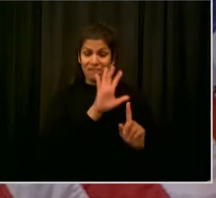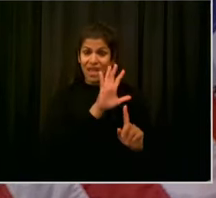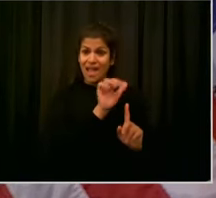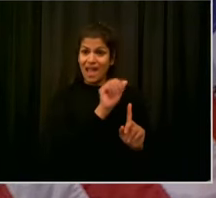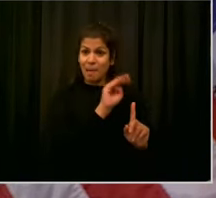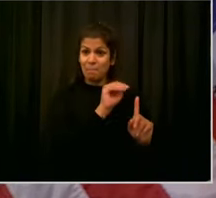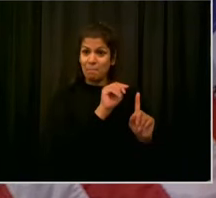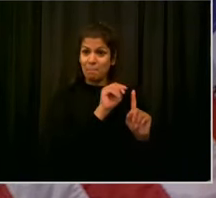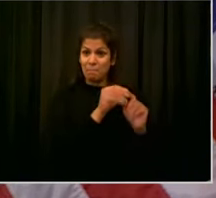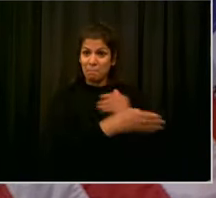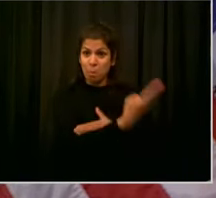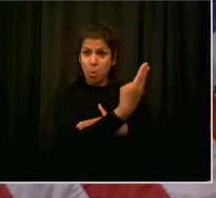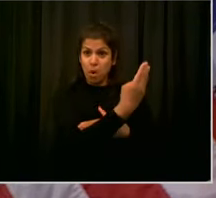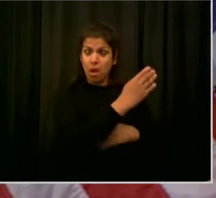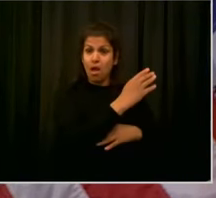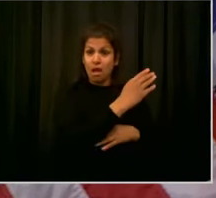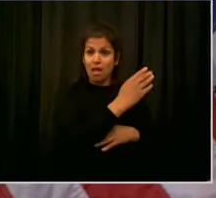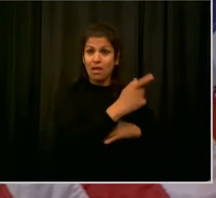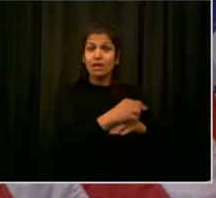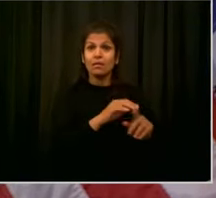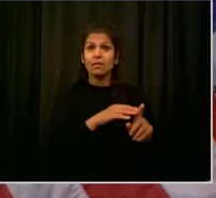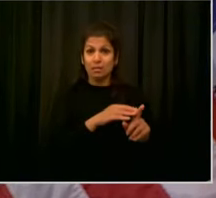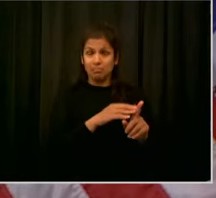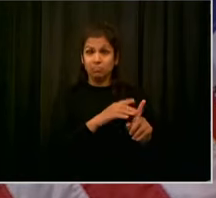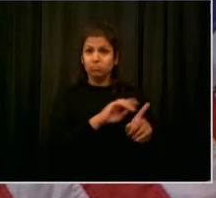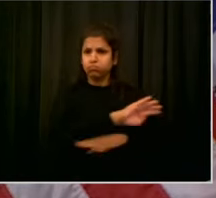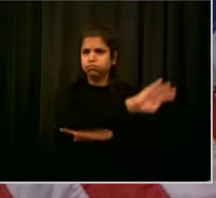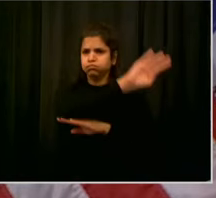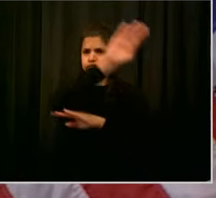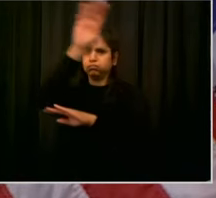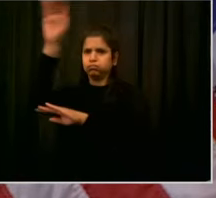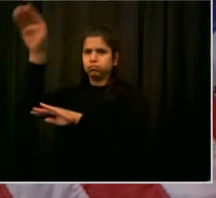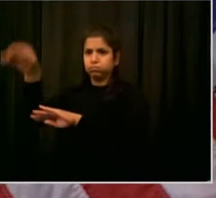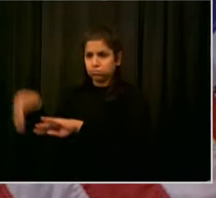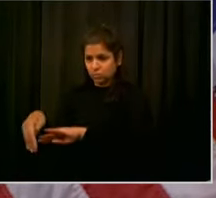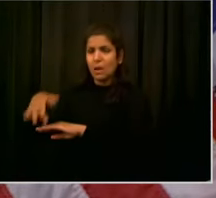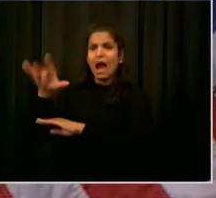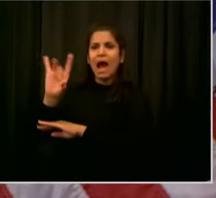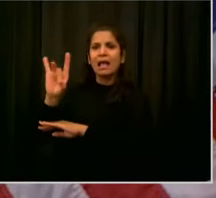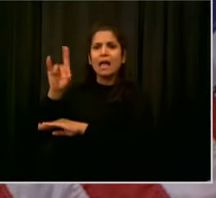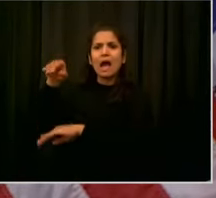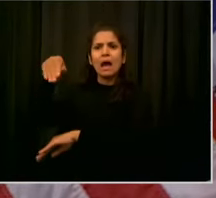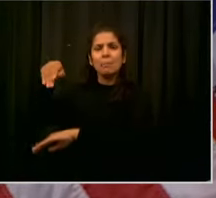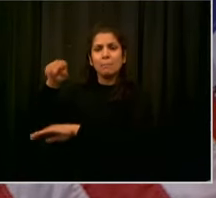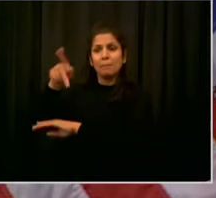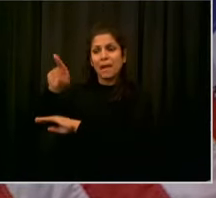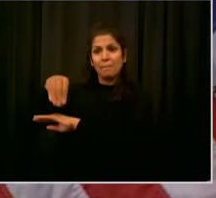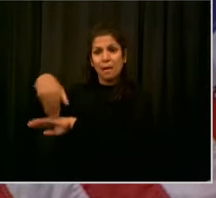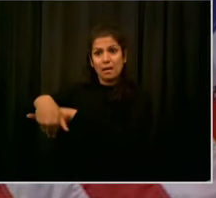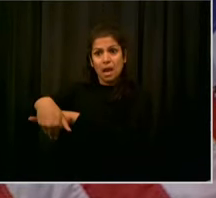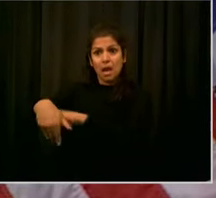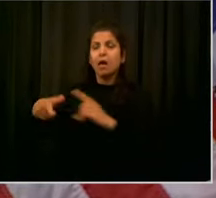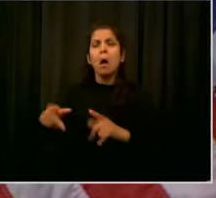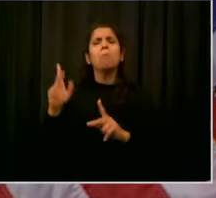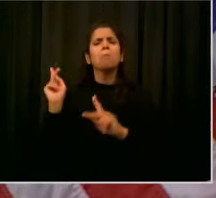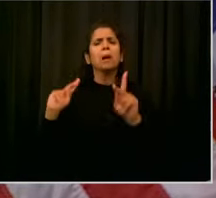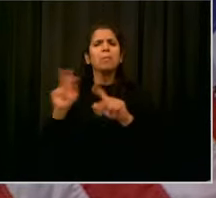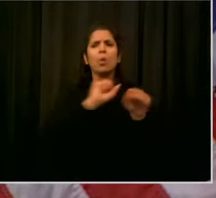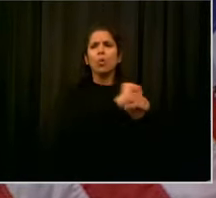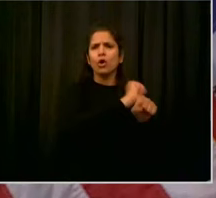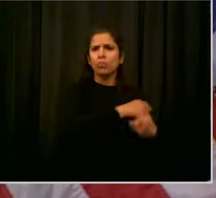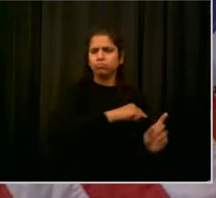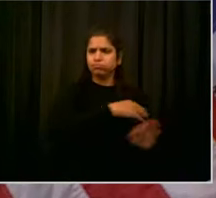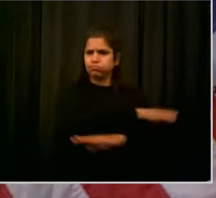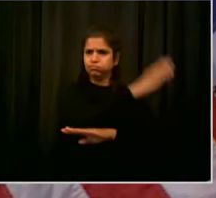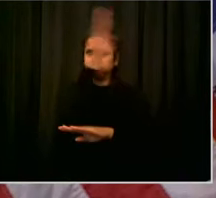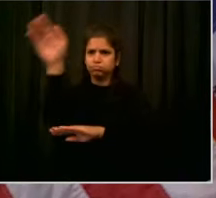stores. I'm sorry that there'll be an additional challenge for those who might be having to do some repairs right now because of that